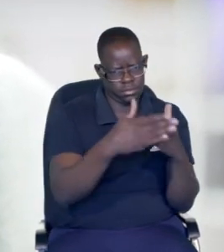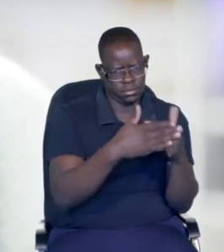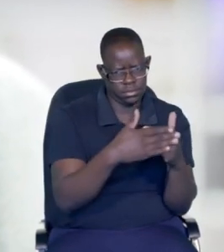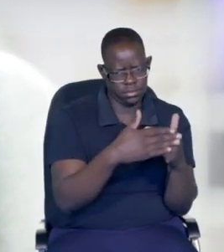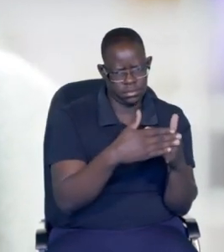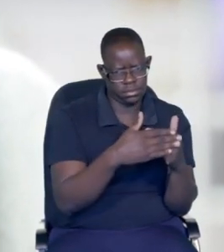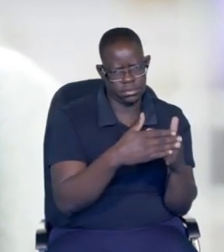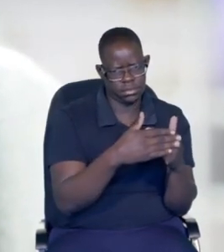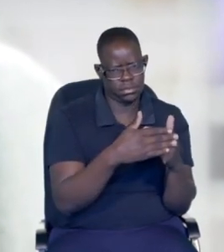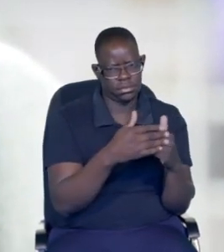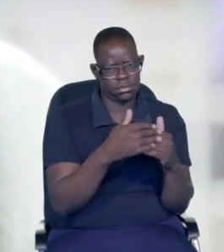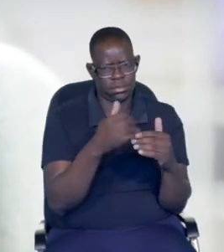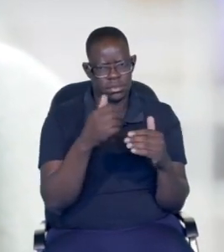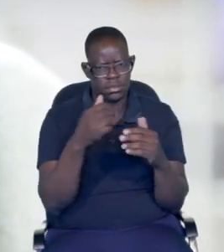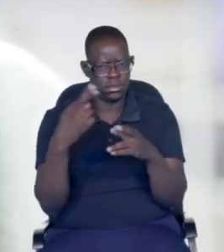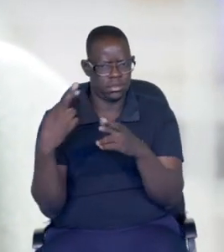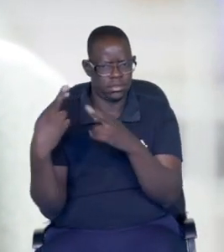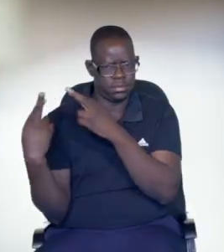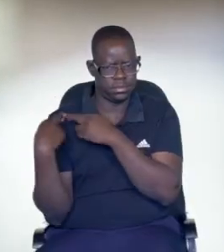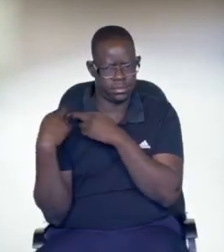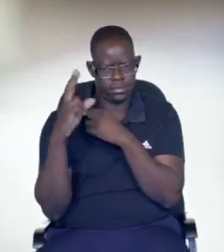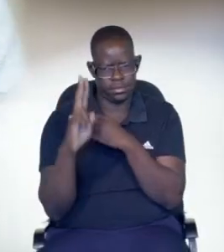his personal account is held responsible.